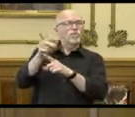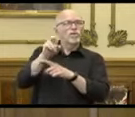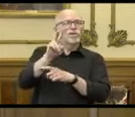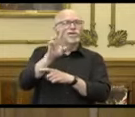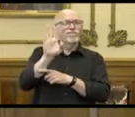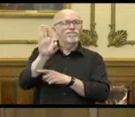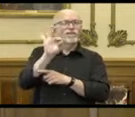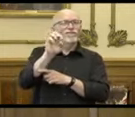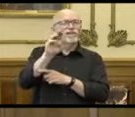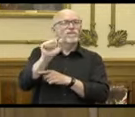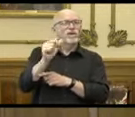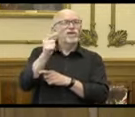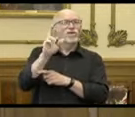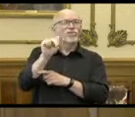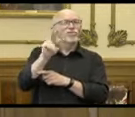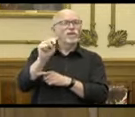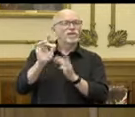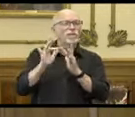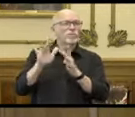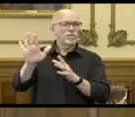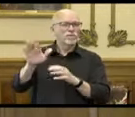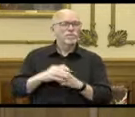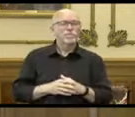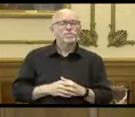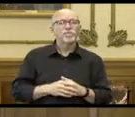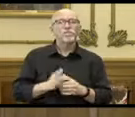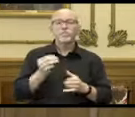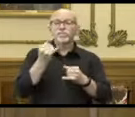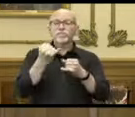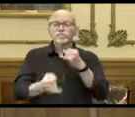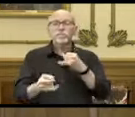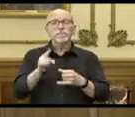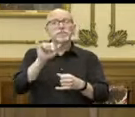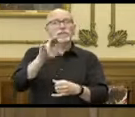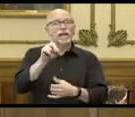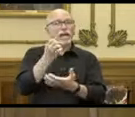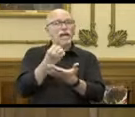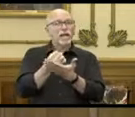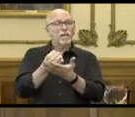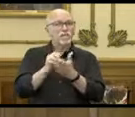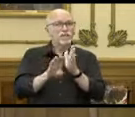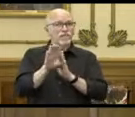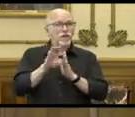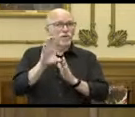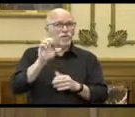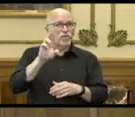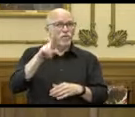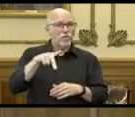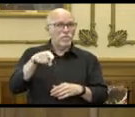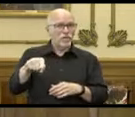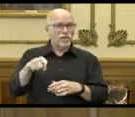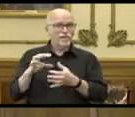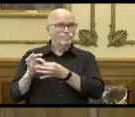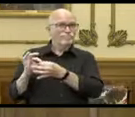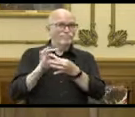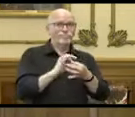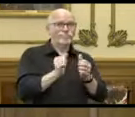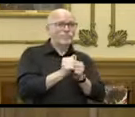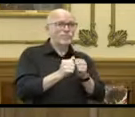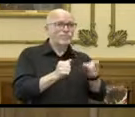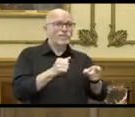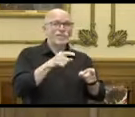portal. Finally, let me just say that the Indiana Economic Development Corporation, in conjunction with